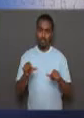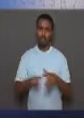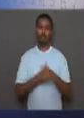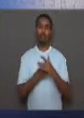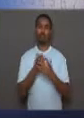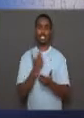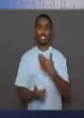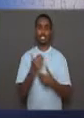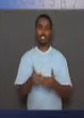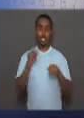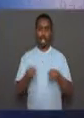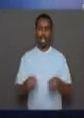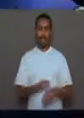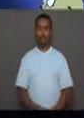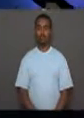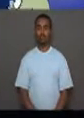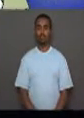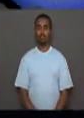your discussions now.